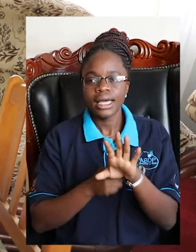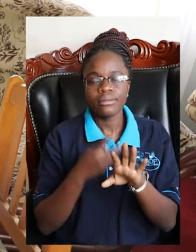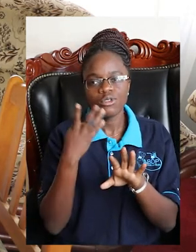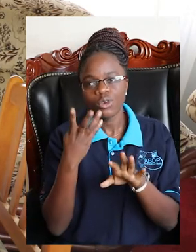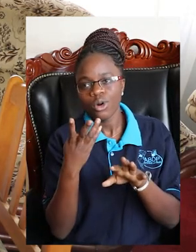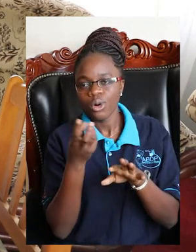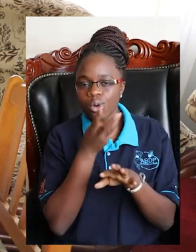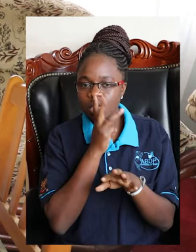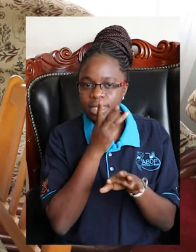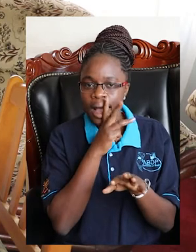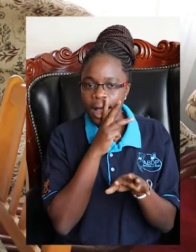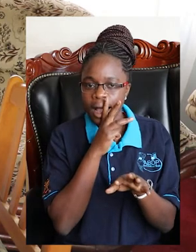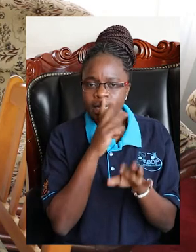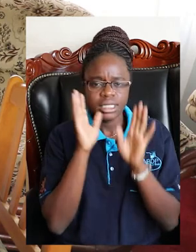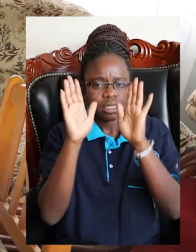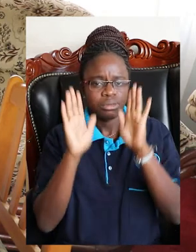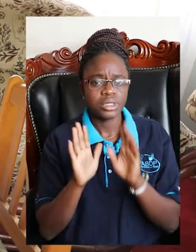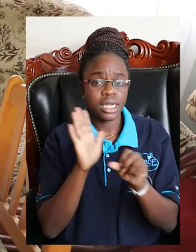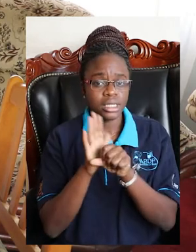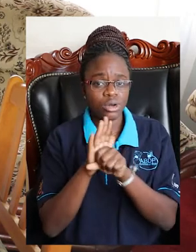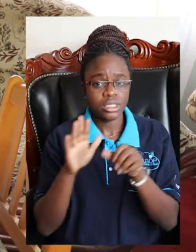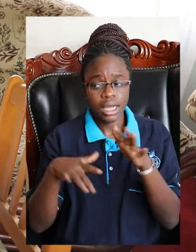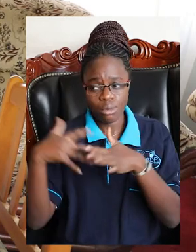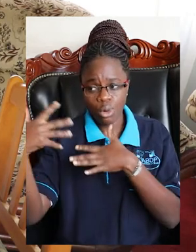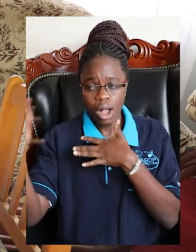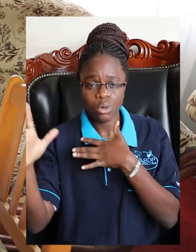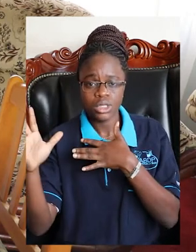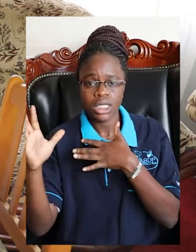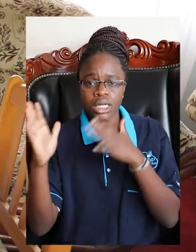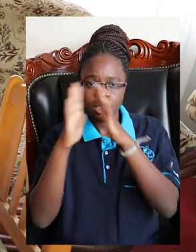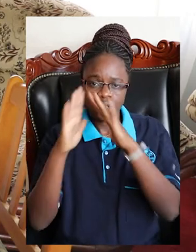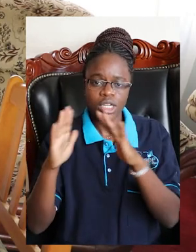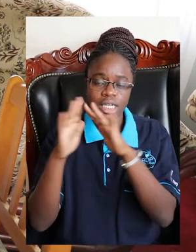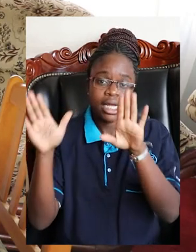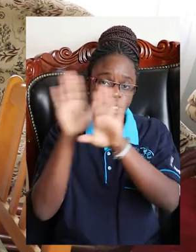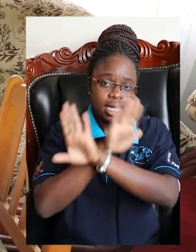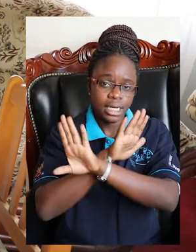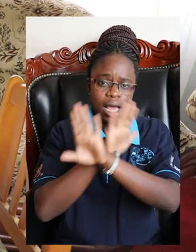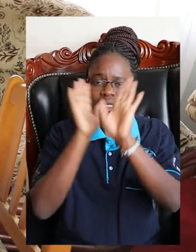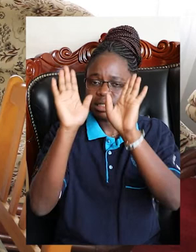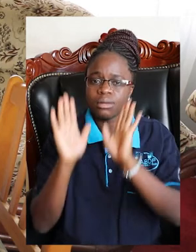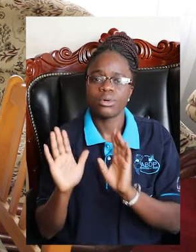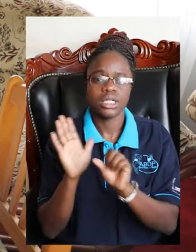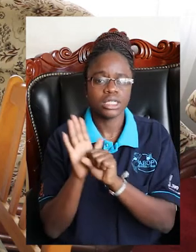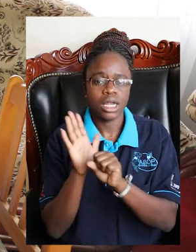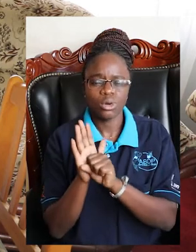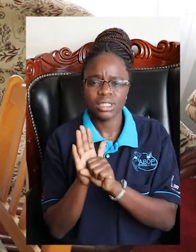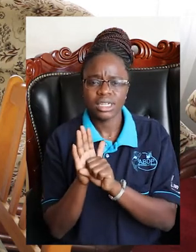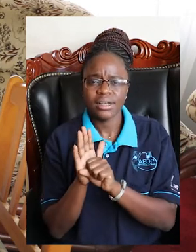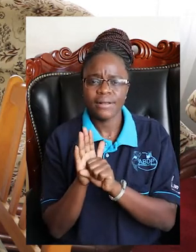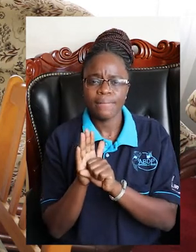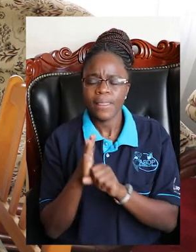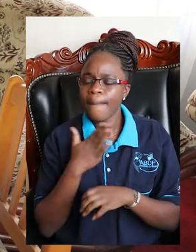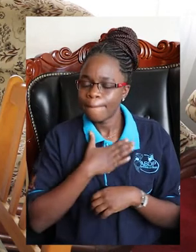shall have problems at night of going to for short calls, you don't have those problems. But at least,